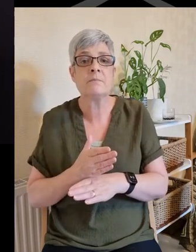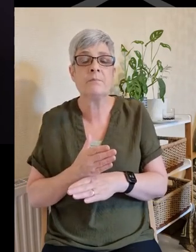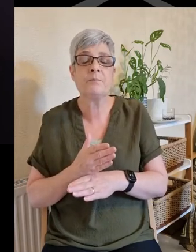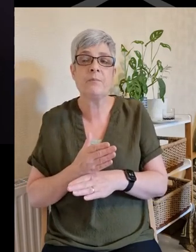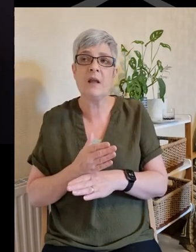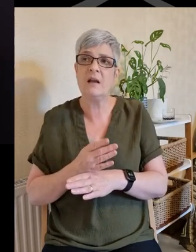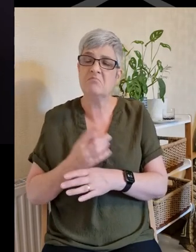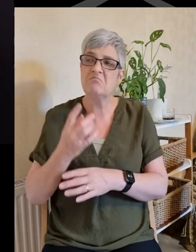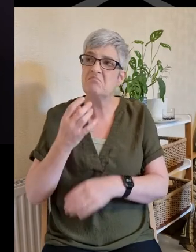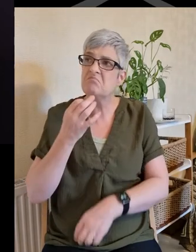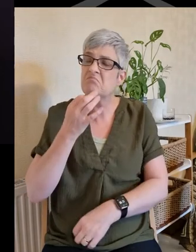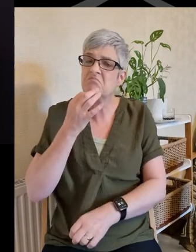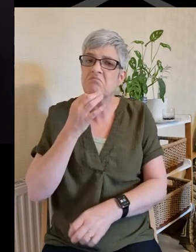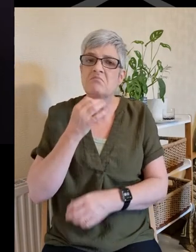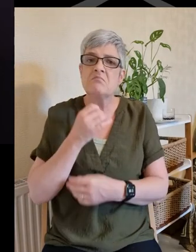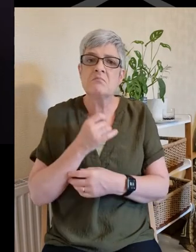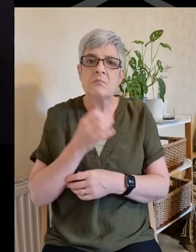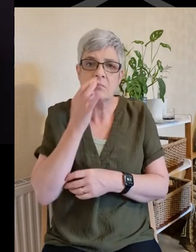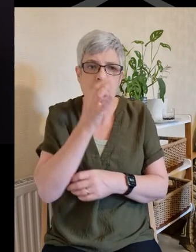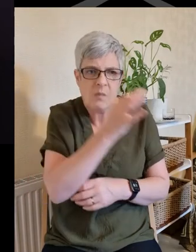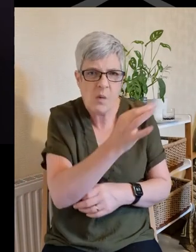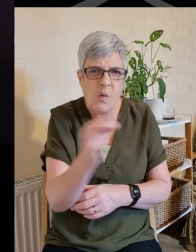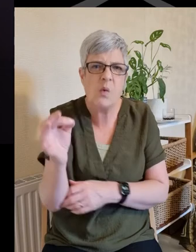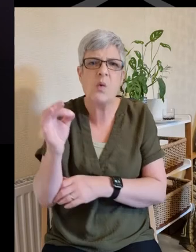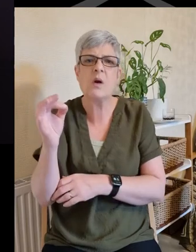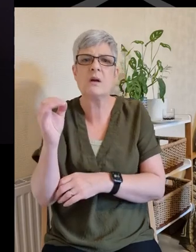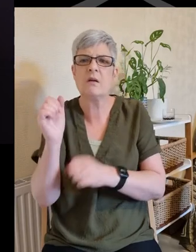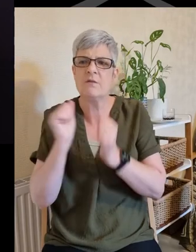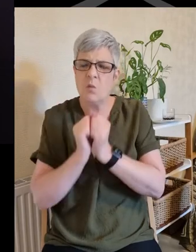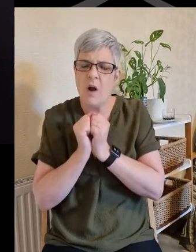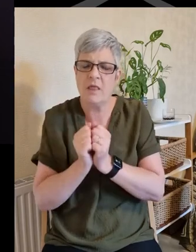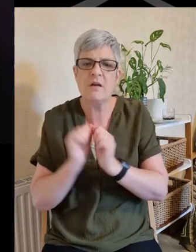and calling on the worth of his sacrifice,